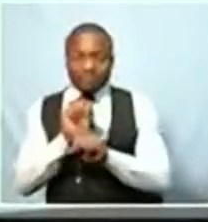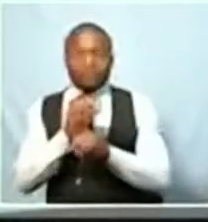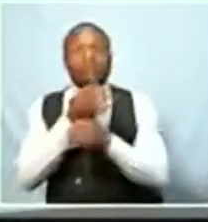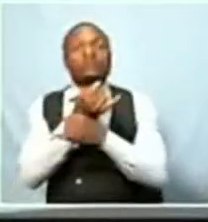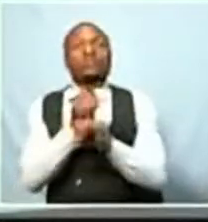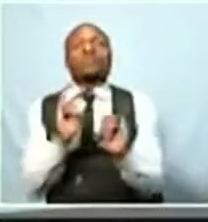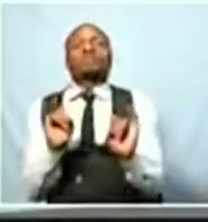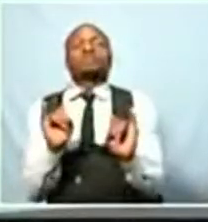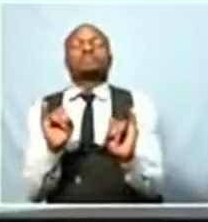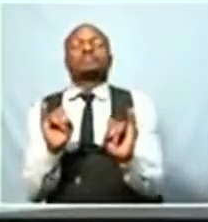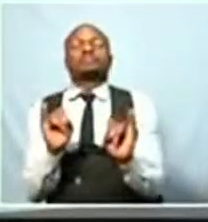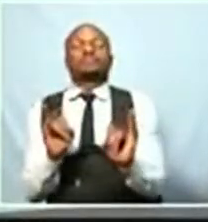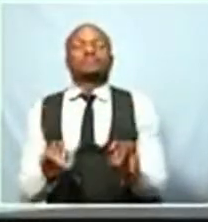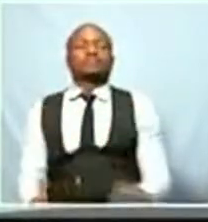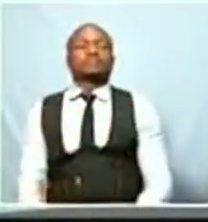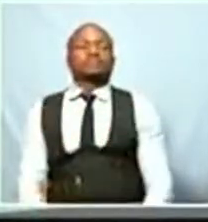independence.